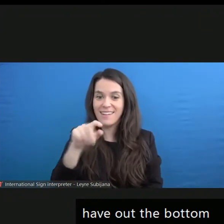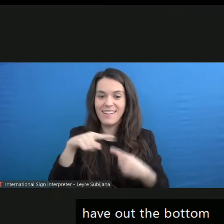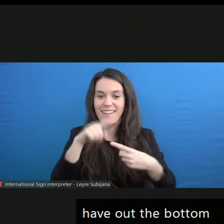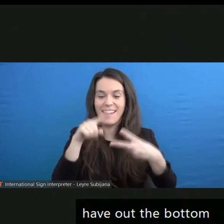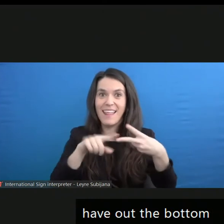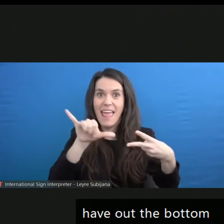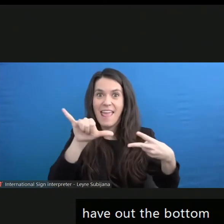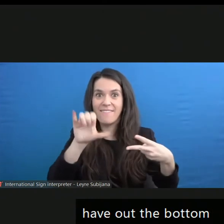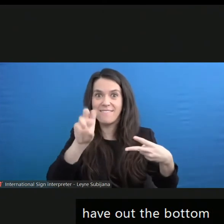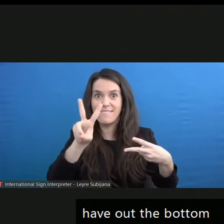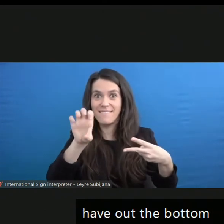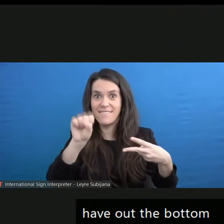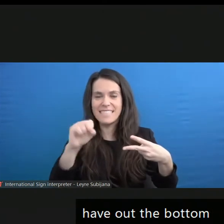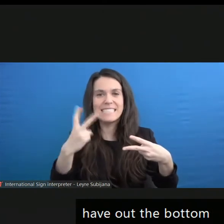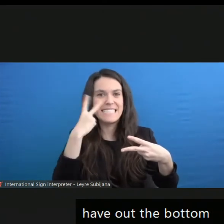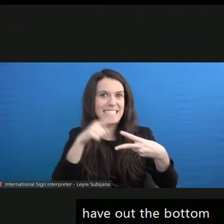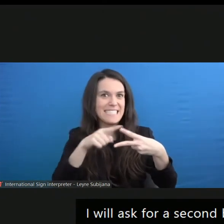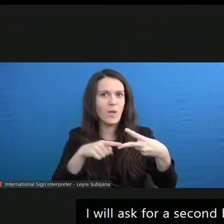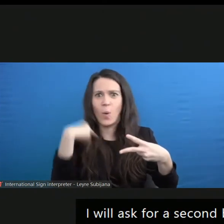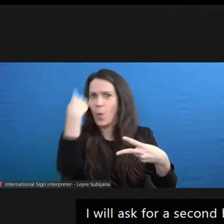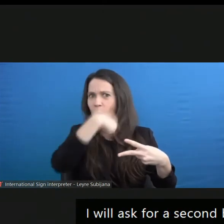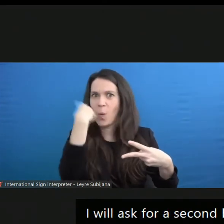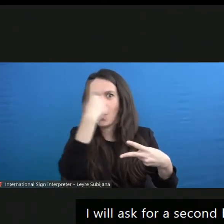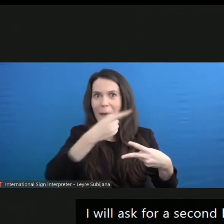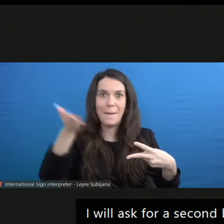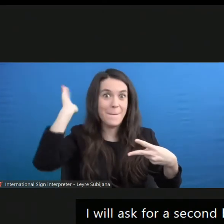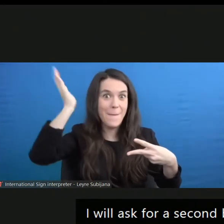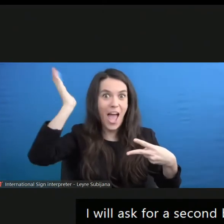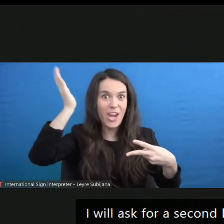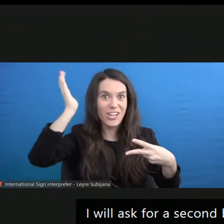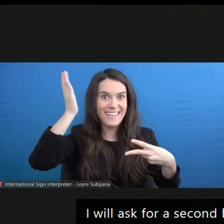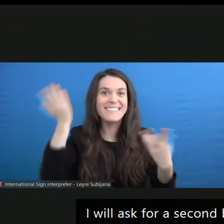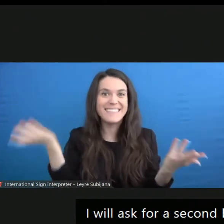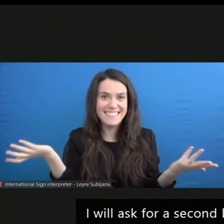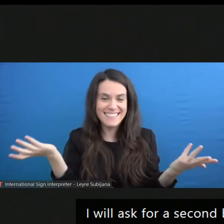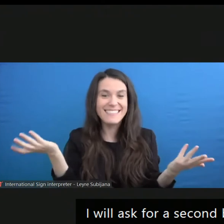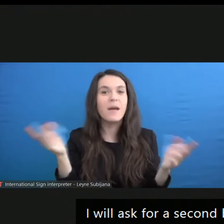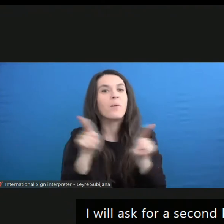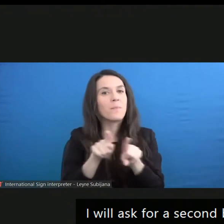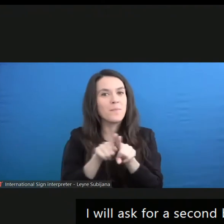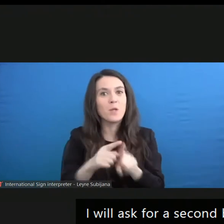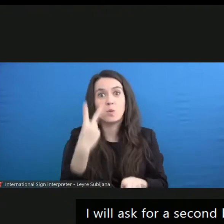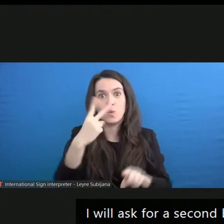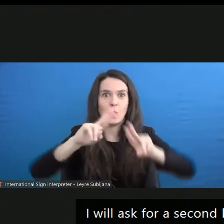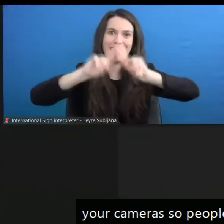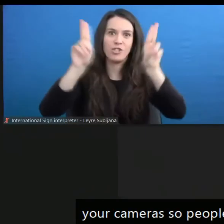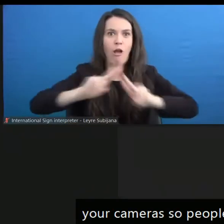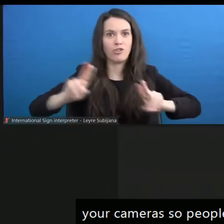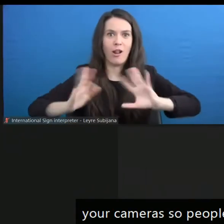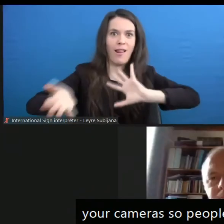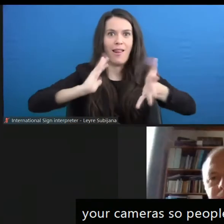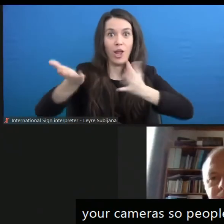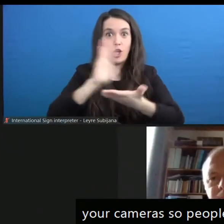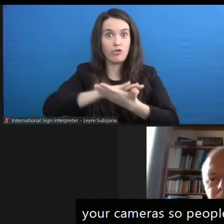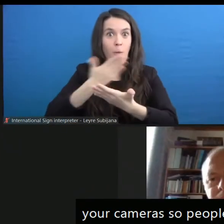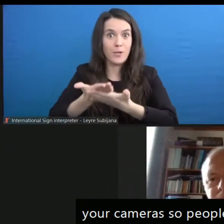on the call alongside myself and our two international sign interpreters. So as mentioned, we